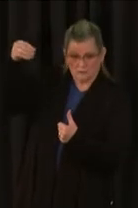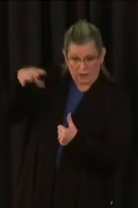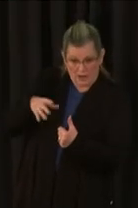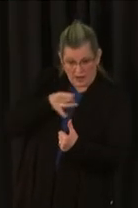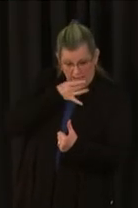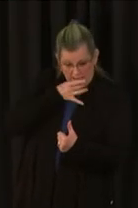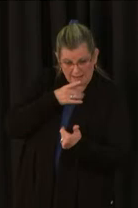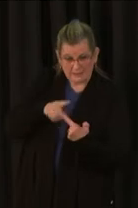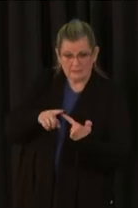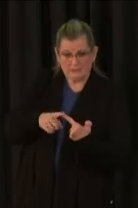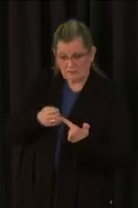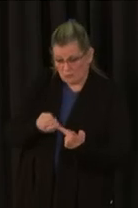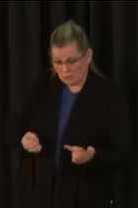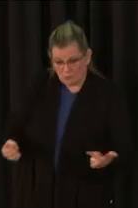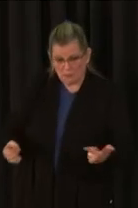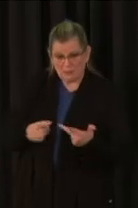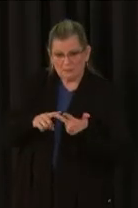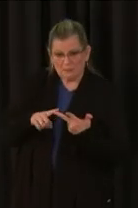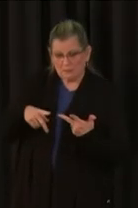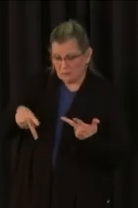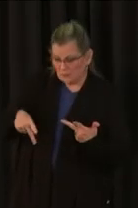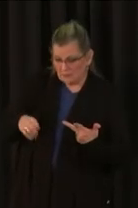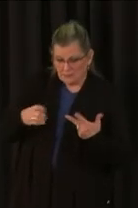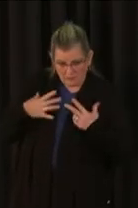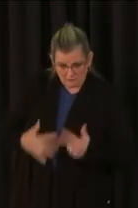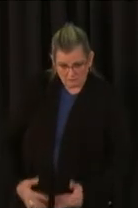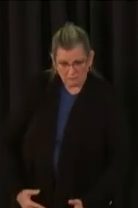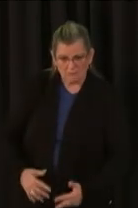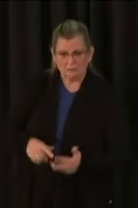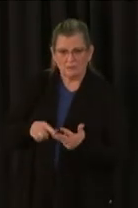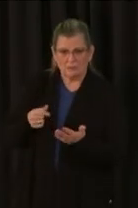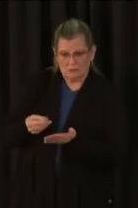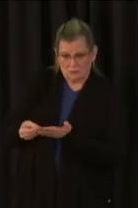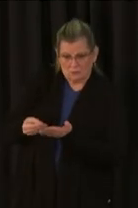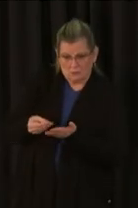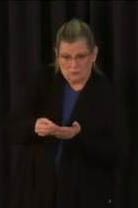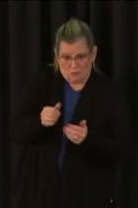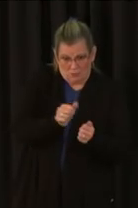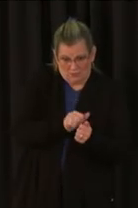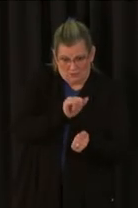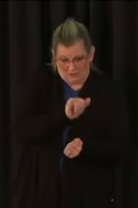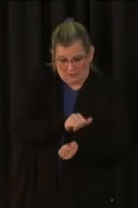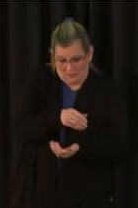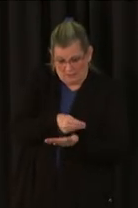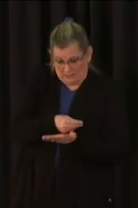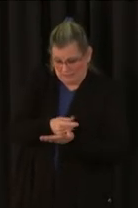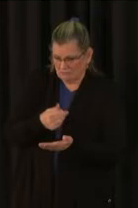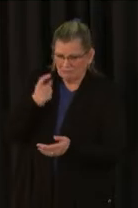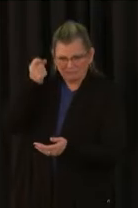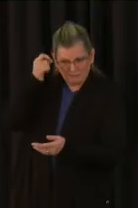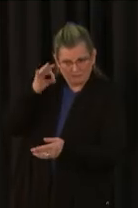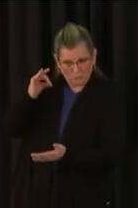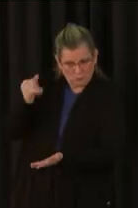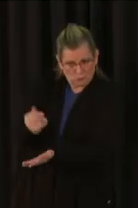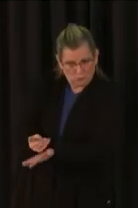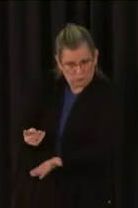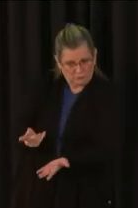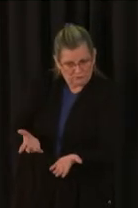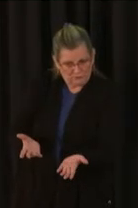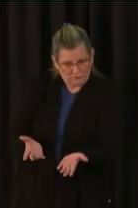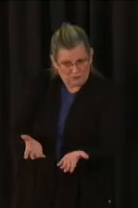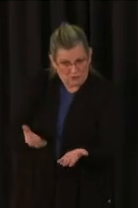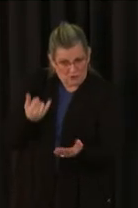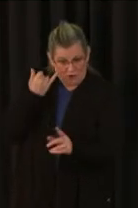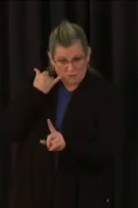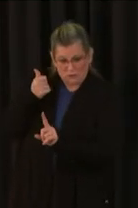purchasing, PPP, ventilation systems. All those things are eligible expenses in this for this particular grant. Okay.